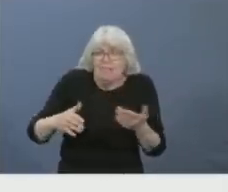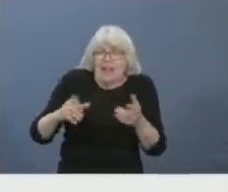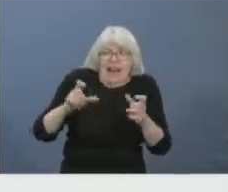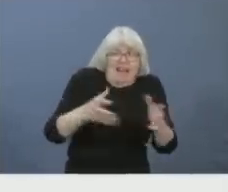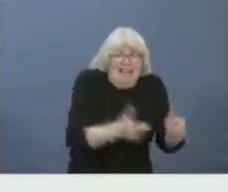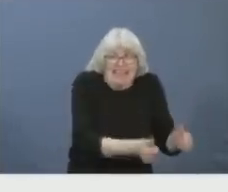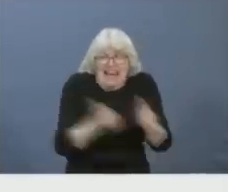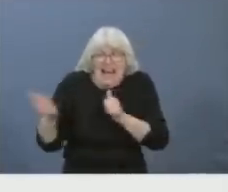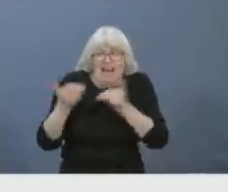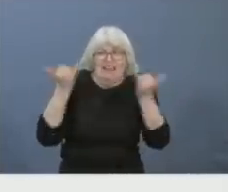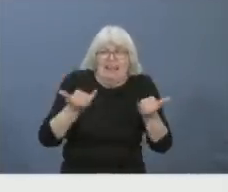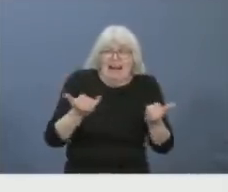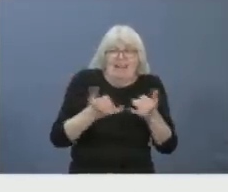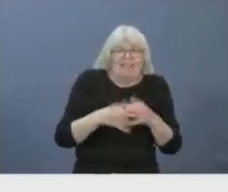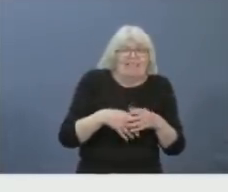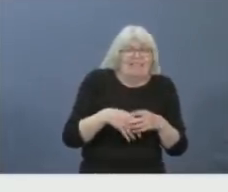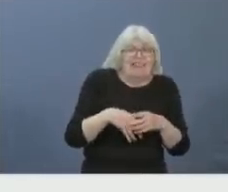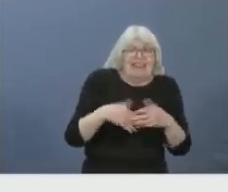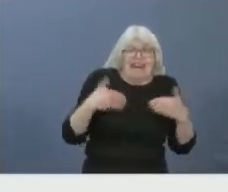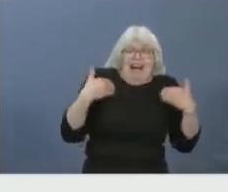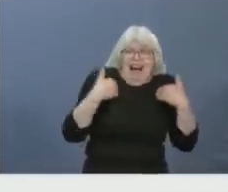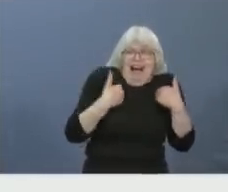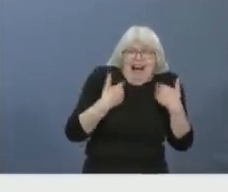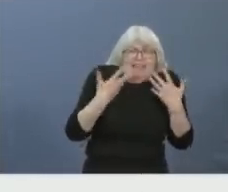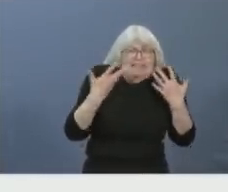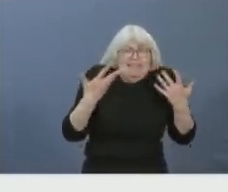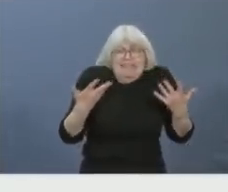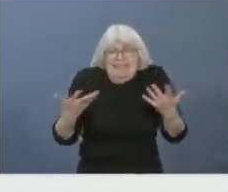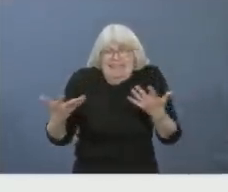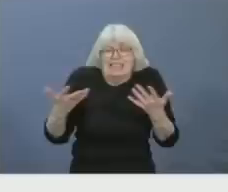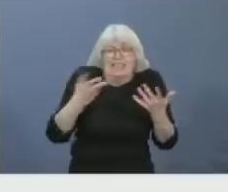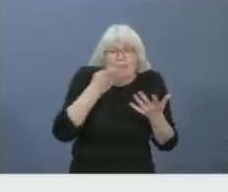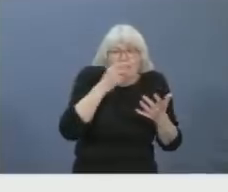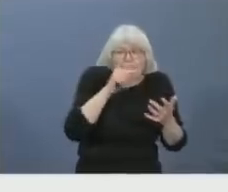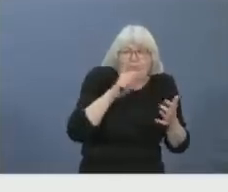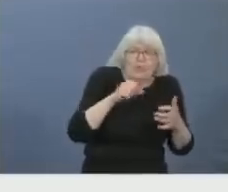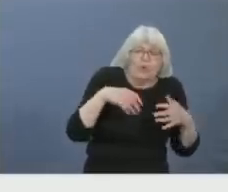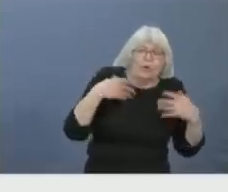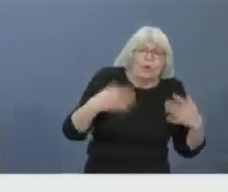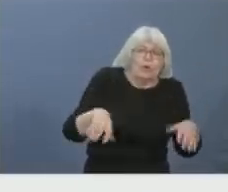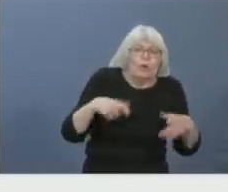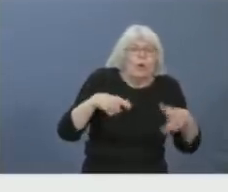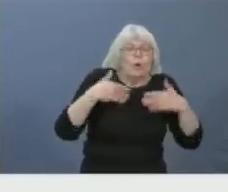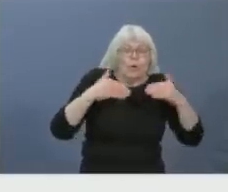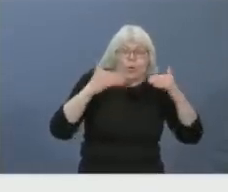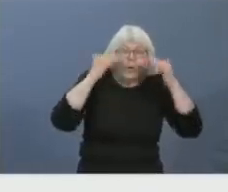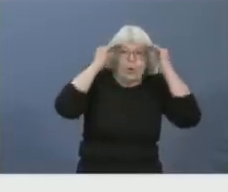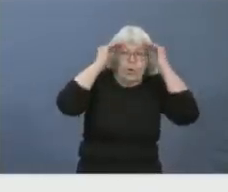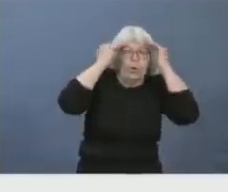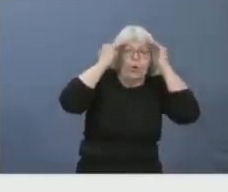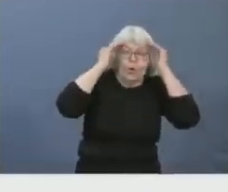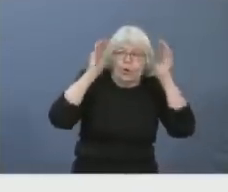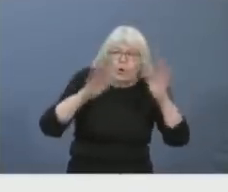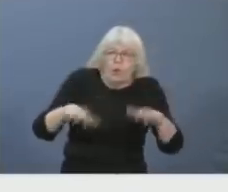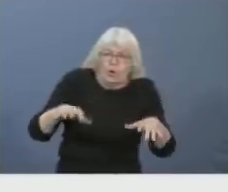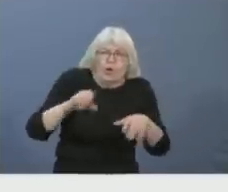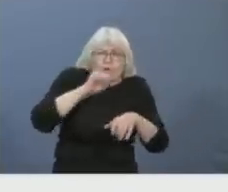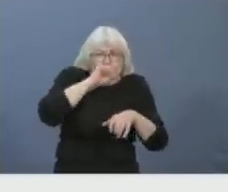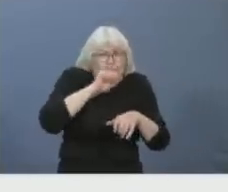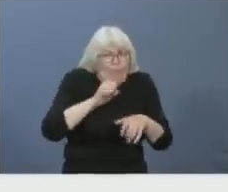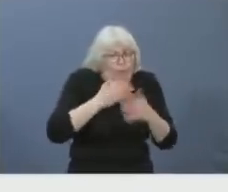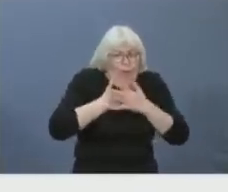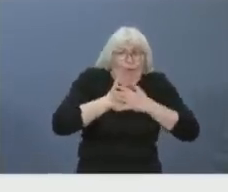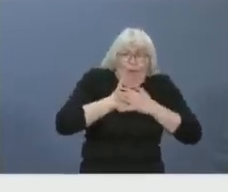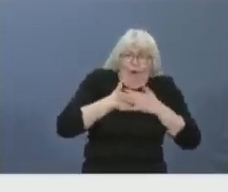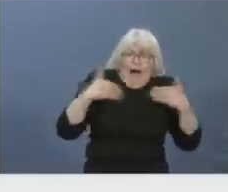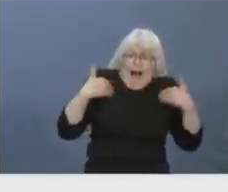those that are evacuating. And we know that stress is certainly compounded when there's pets involved. I'm a pet lover and a pet owner